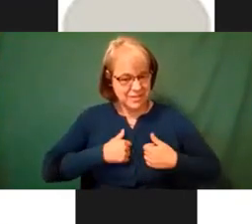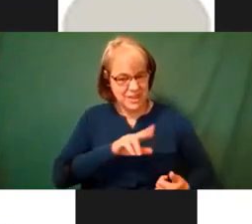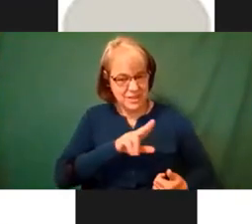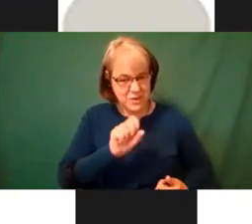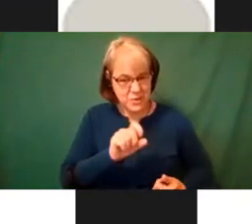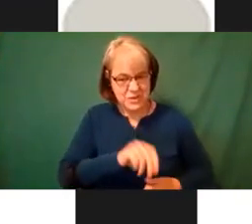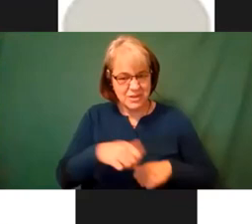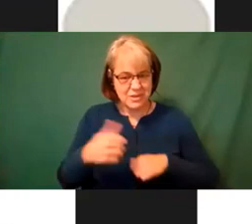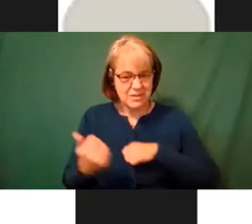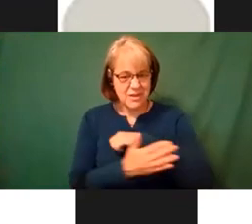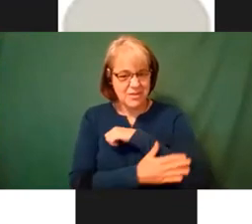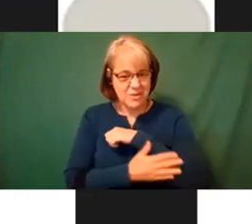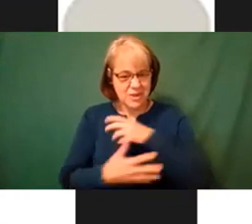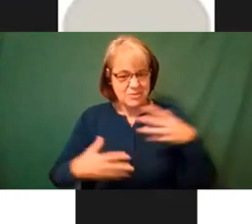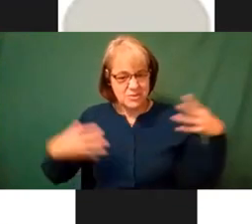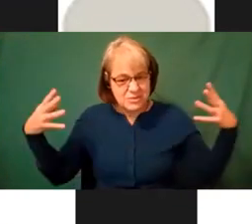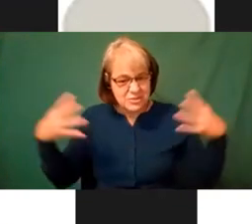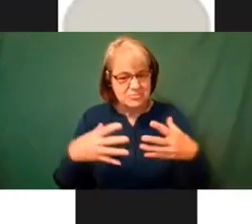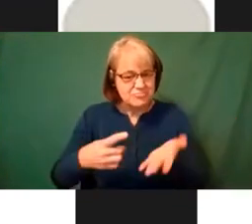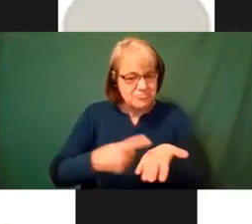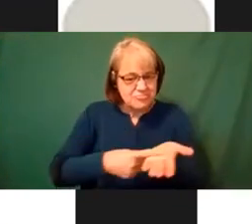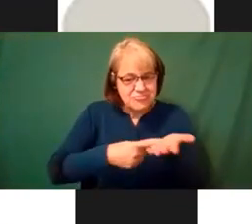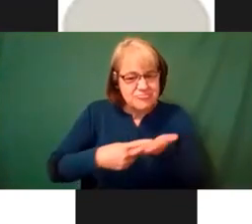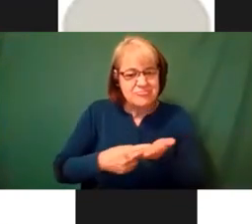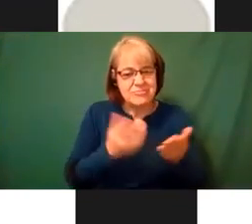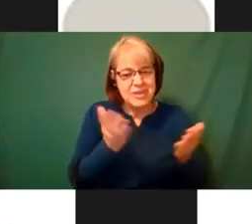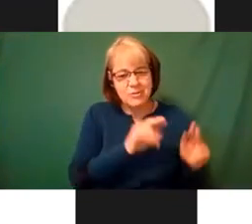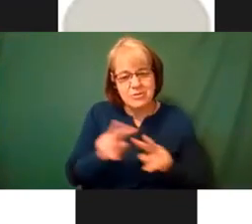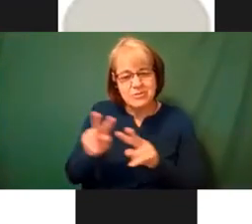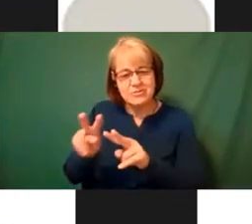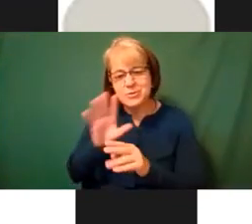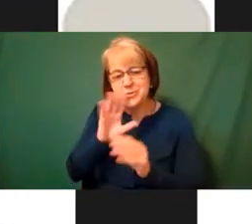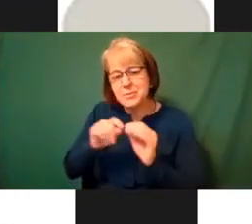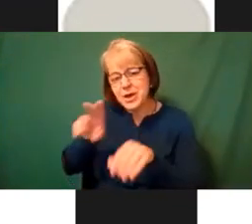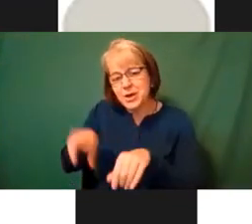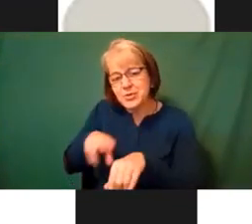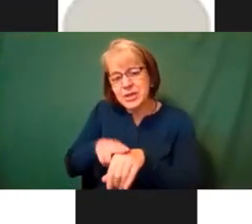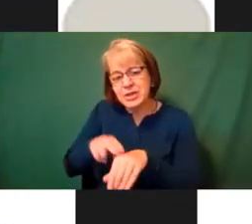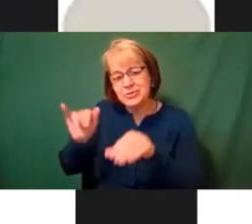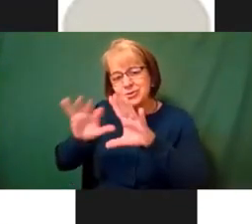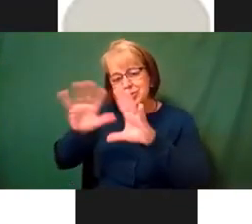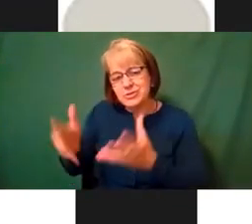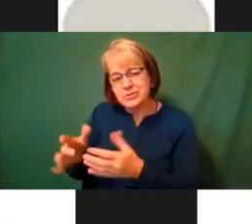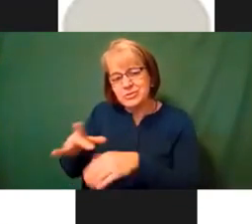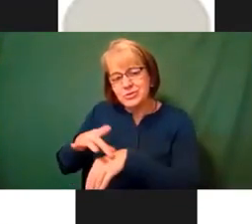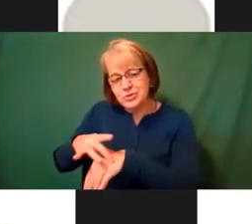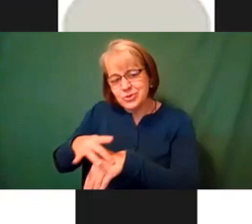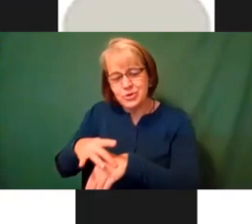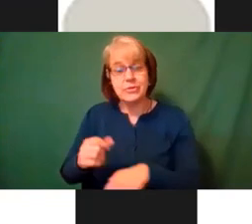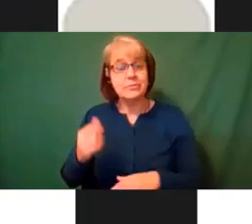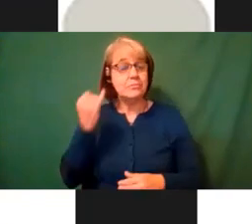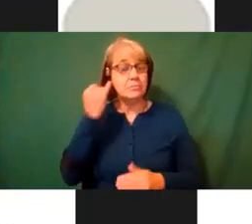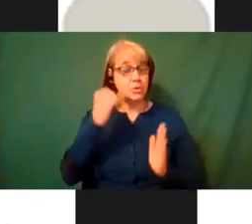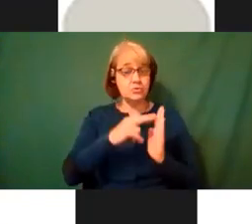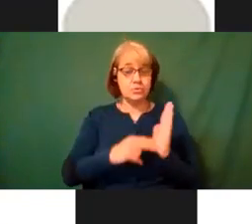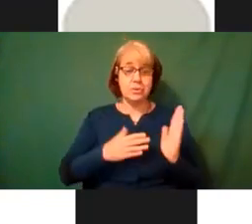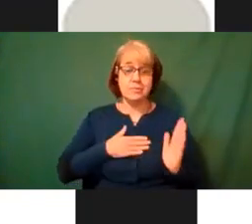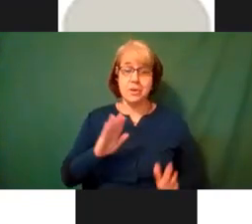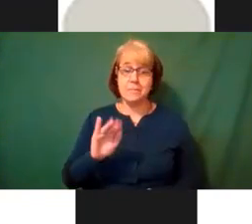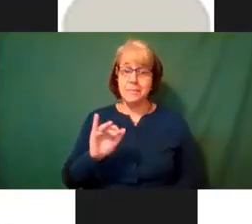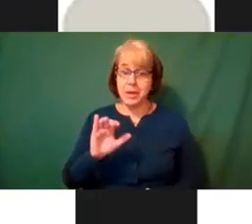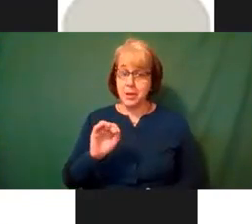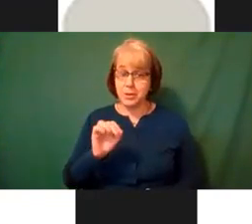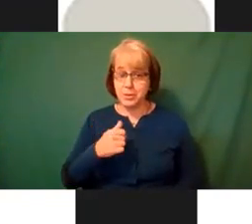and some concerns that we have and so on. I am, if you've read any part of my bio, you will see that I am a proud